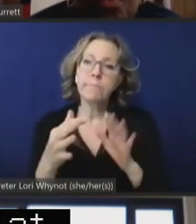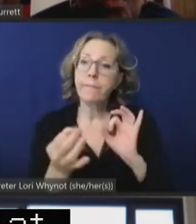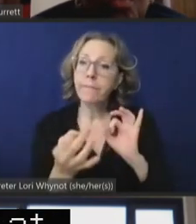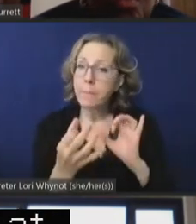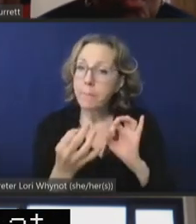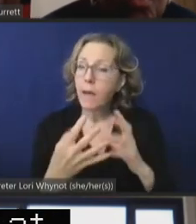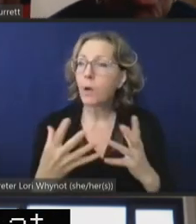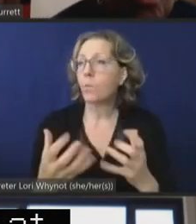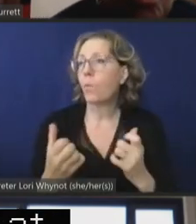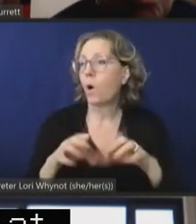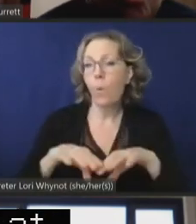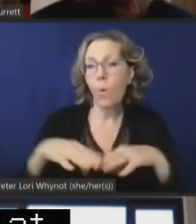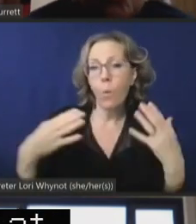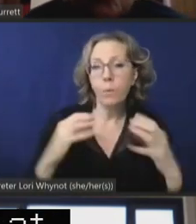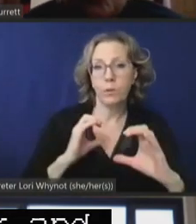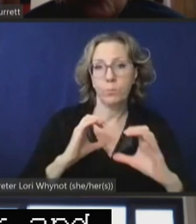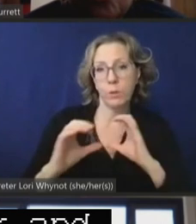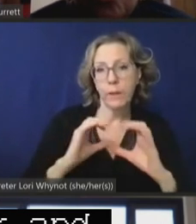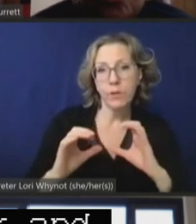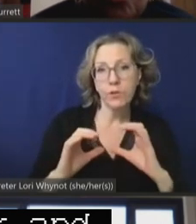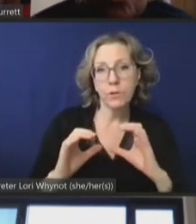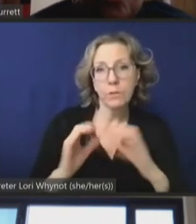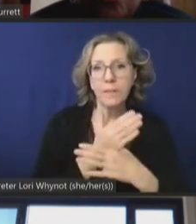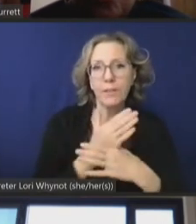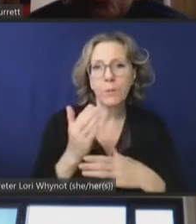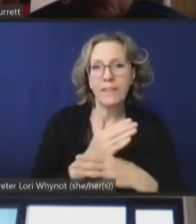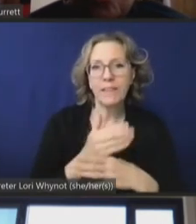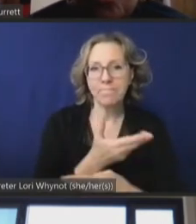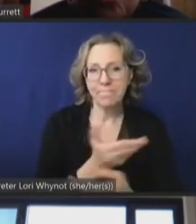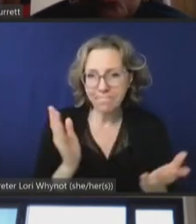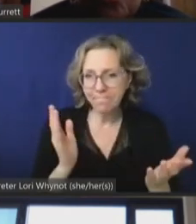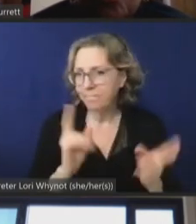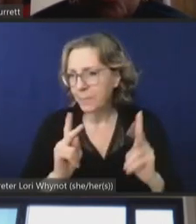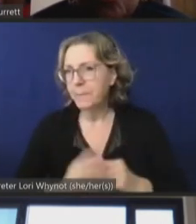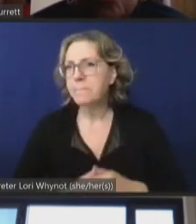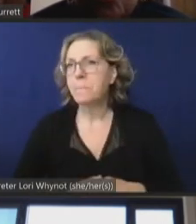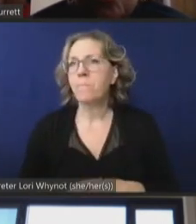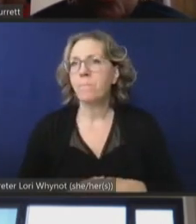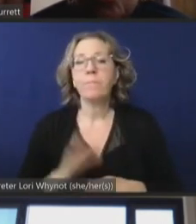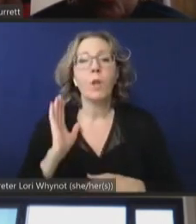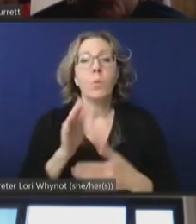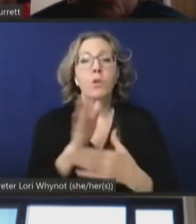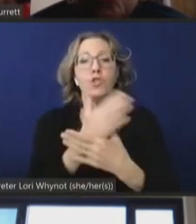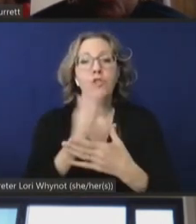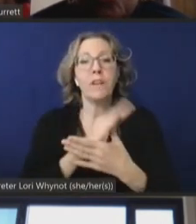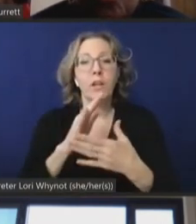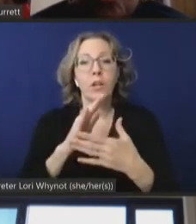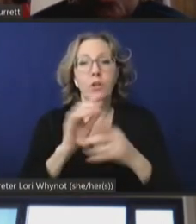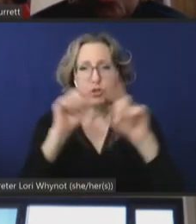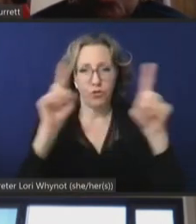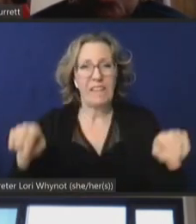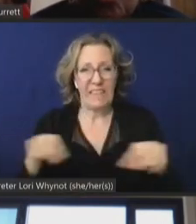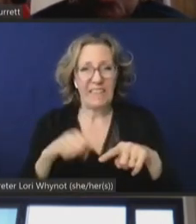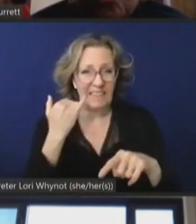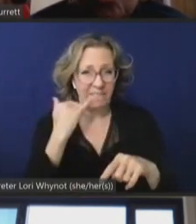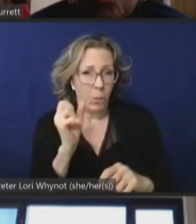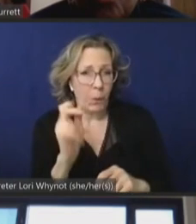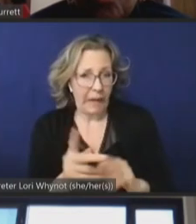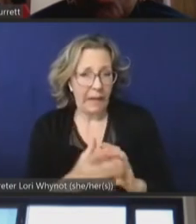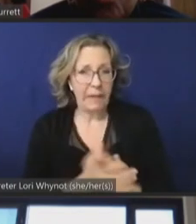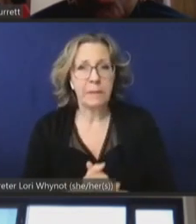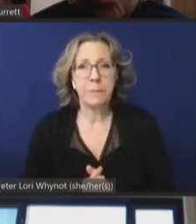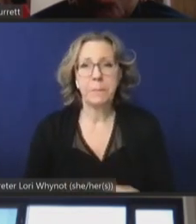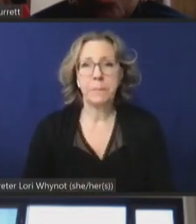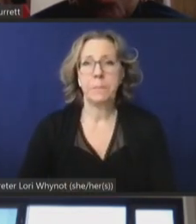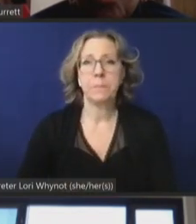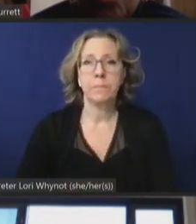between everybody. So I'm going to share my screen, if that's okay, to show my presentation.